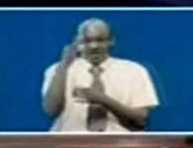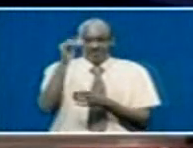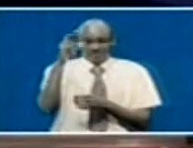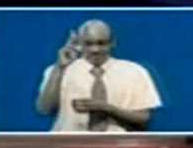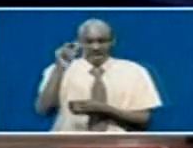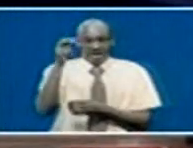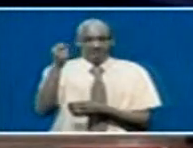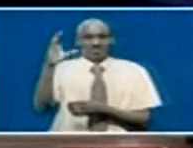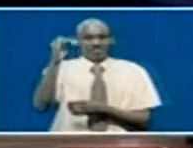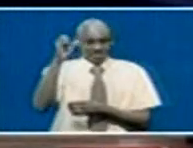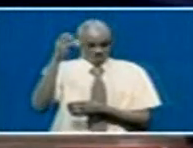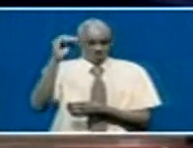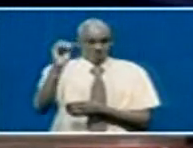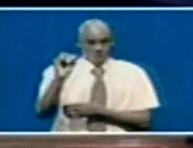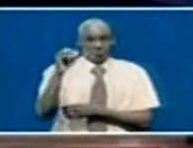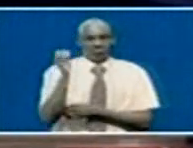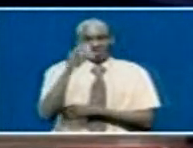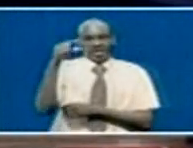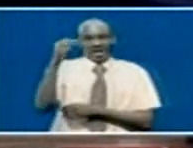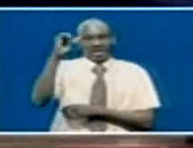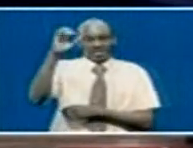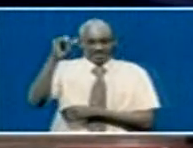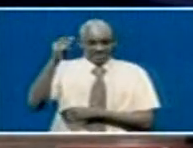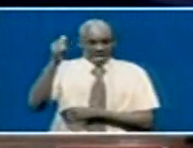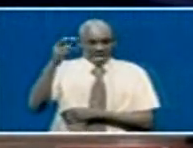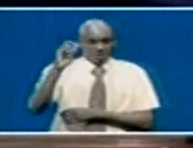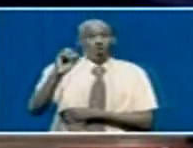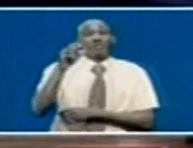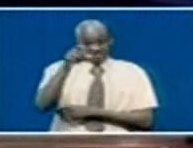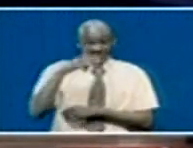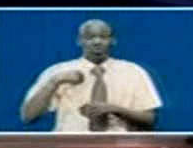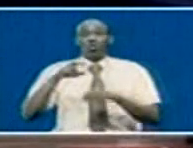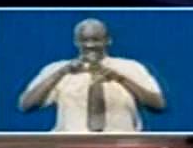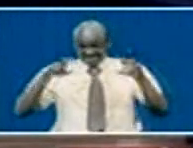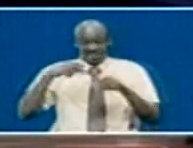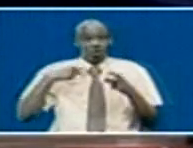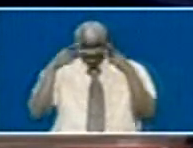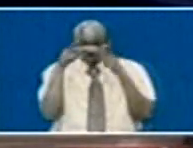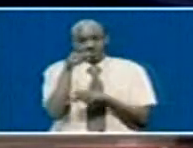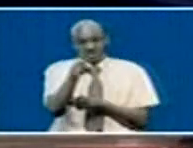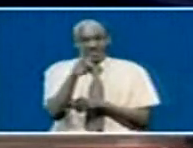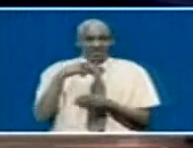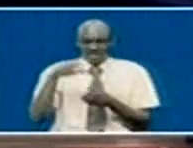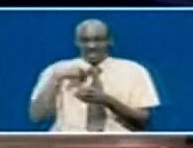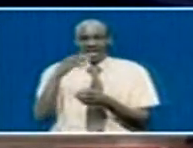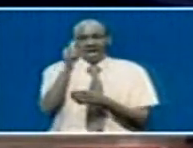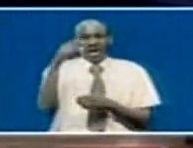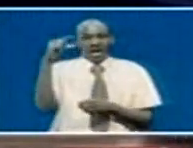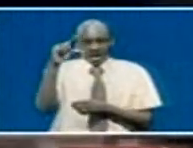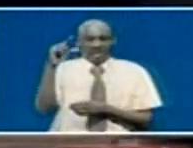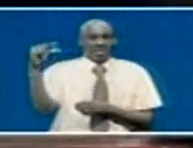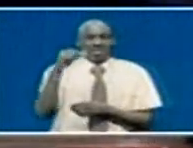Gaetano Jose Madeira, the African Union's Center for the Study and Research on Terrorism, based in Algiers.